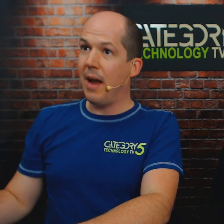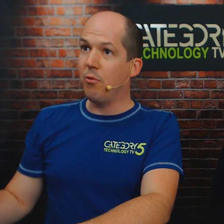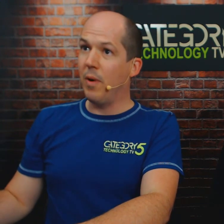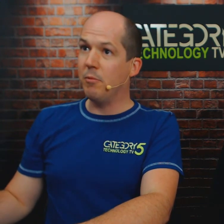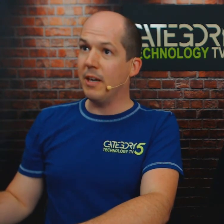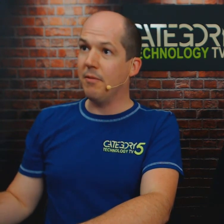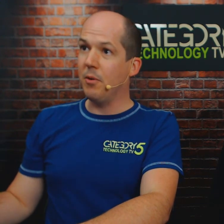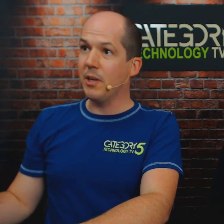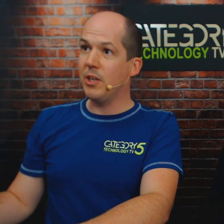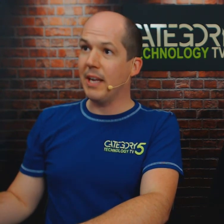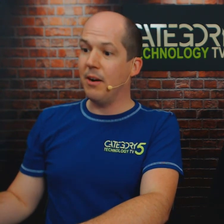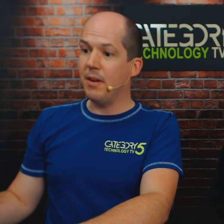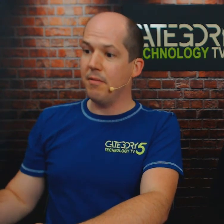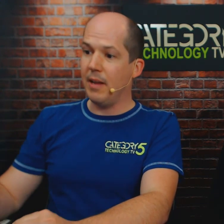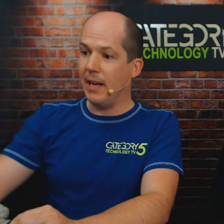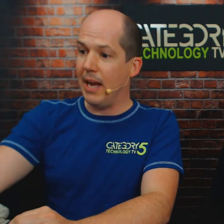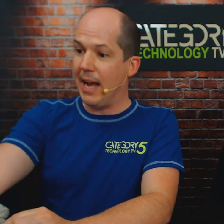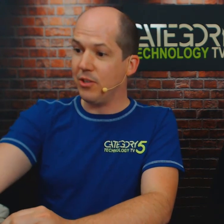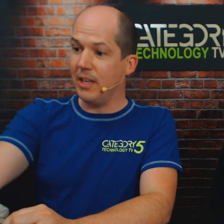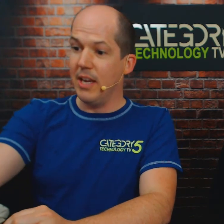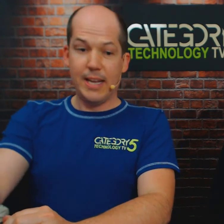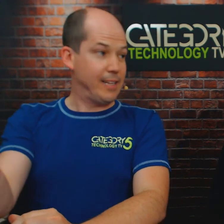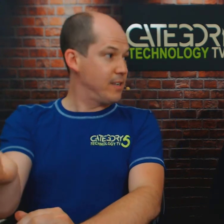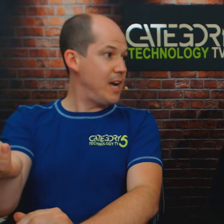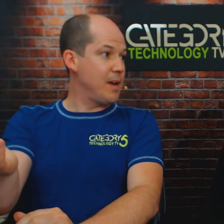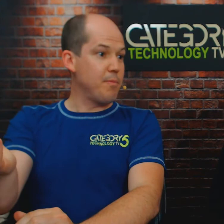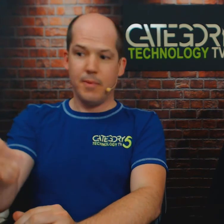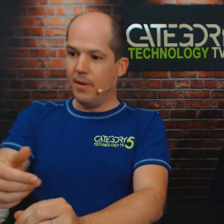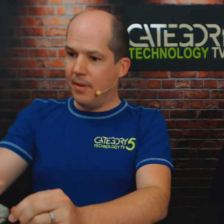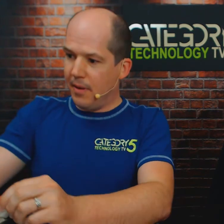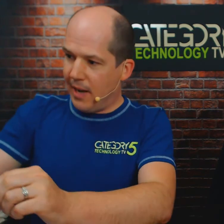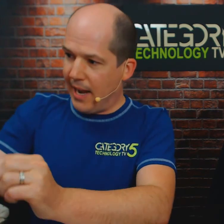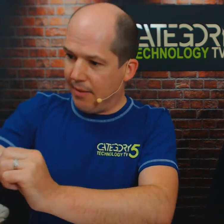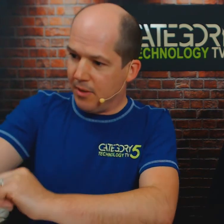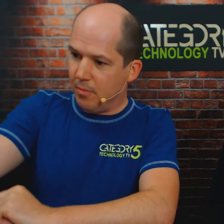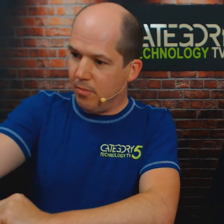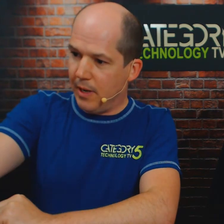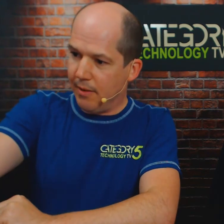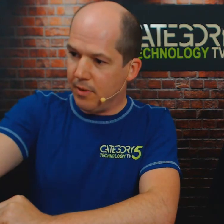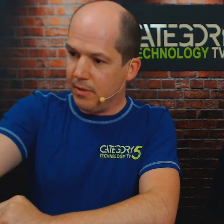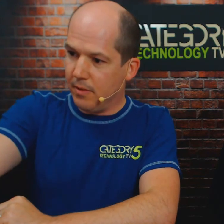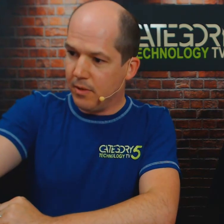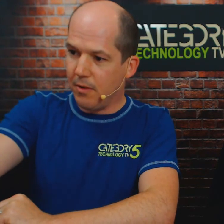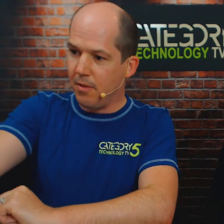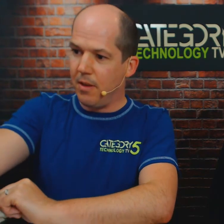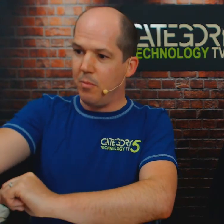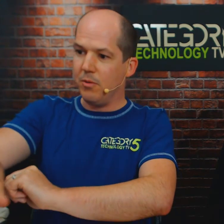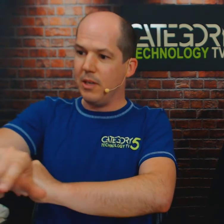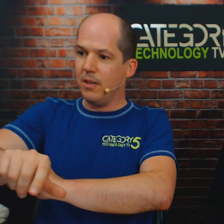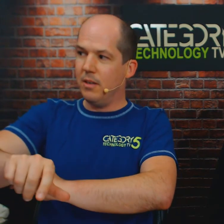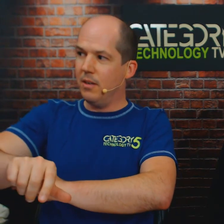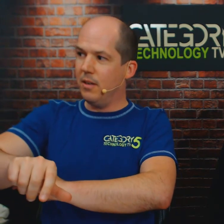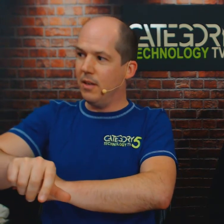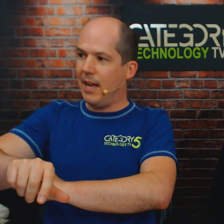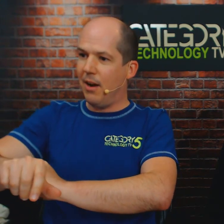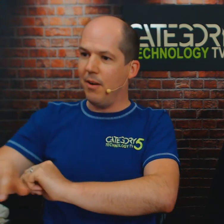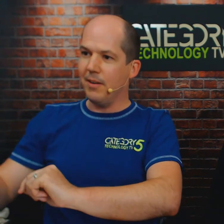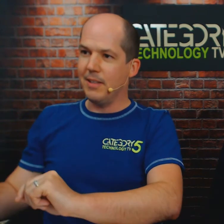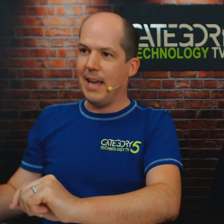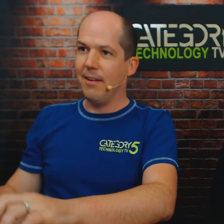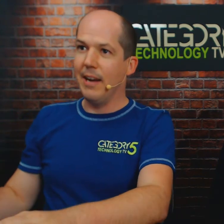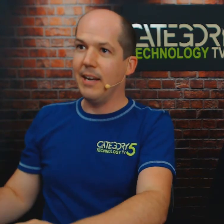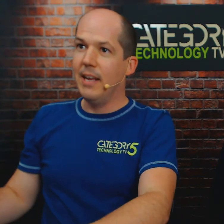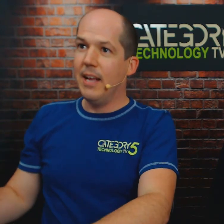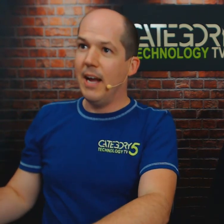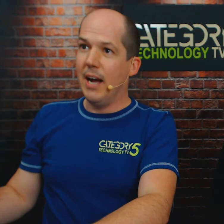They do have a website if you want to check it out. And I actually, it's time. I have to, I have to start the theme music. do our theme music. How